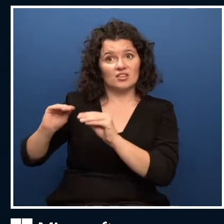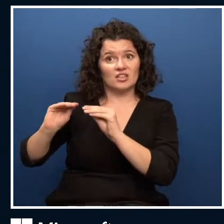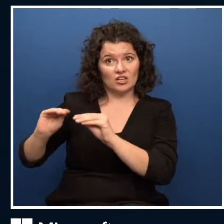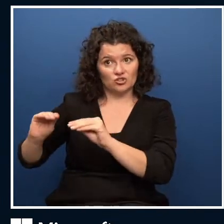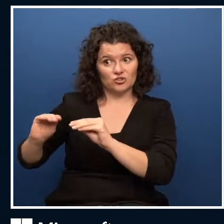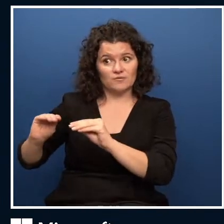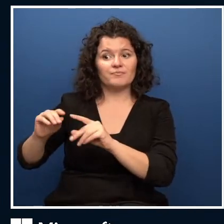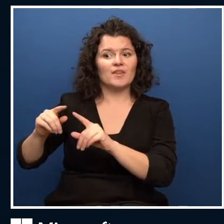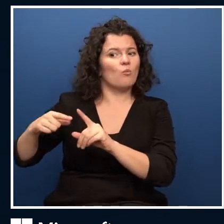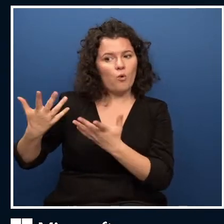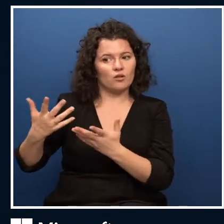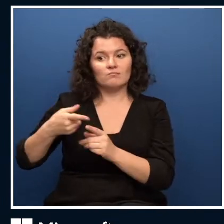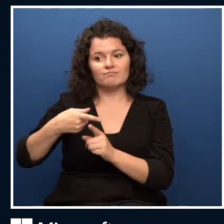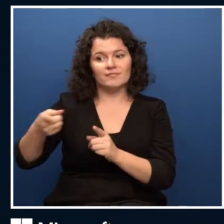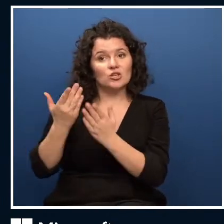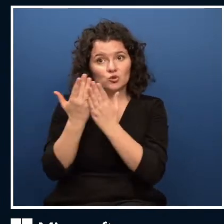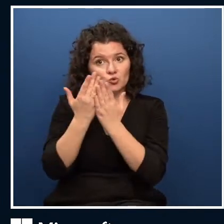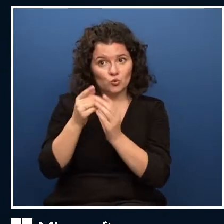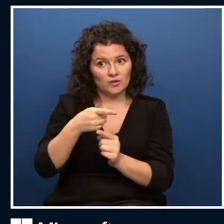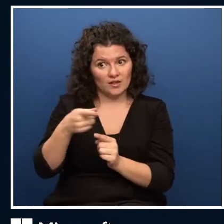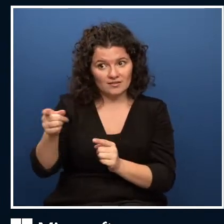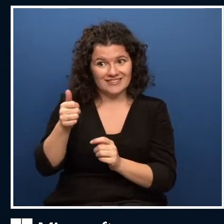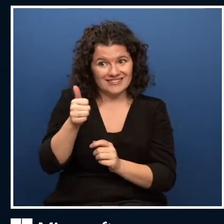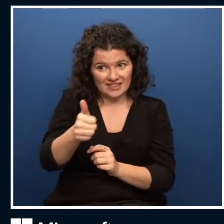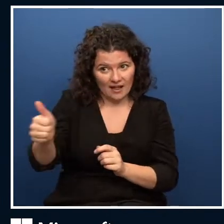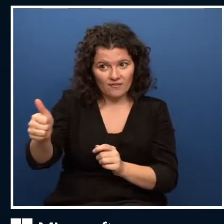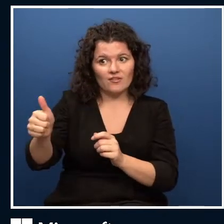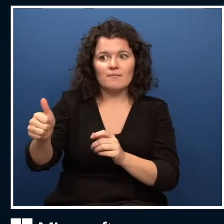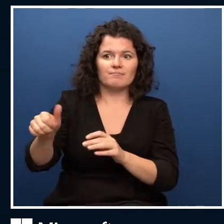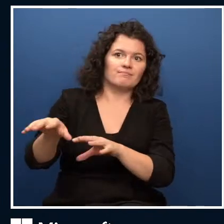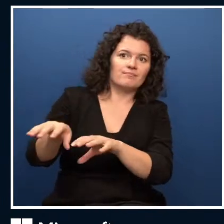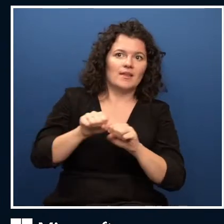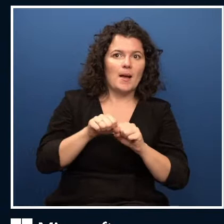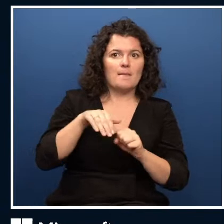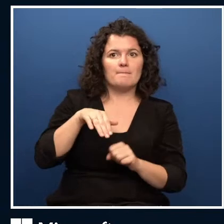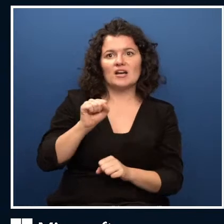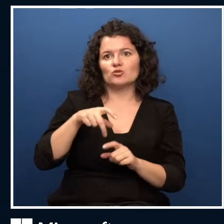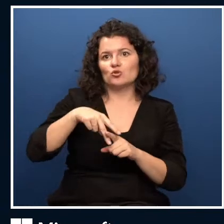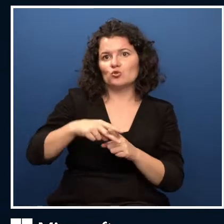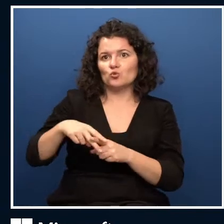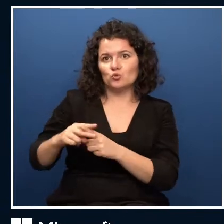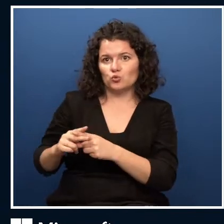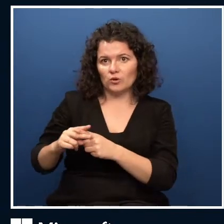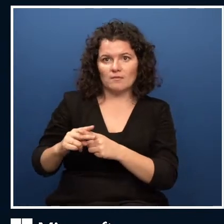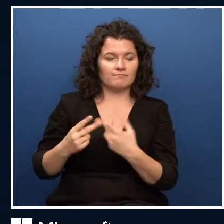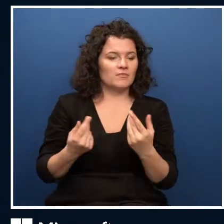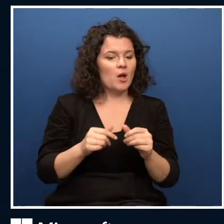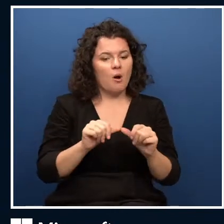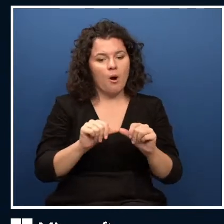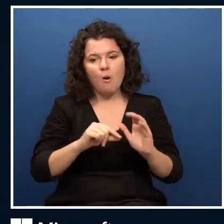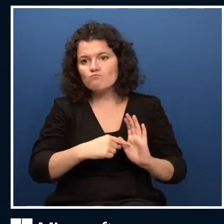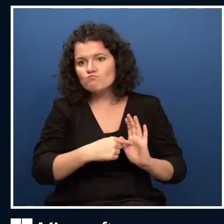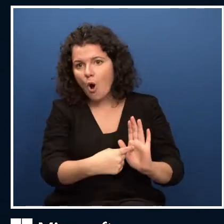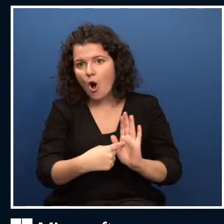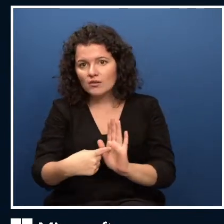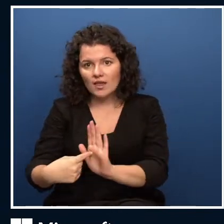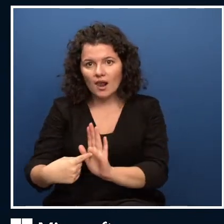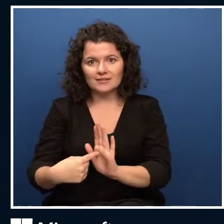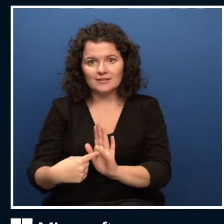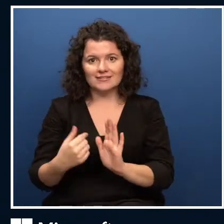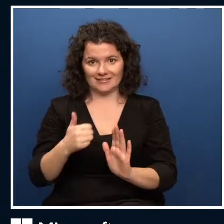a practical experience by going to models and running them themselves.